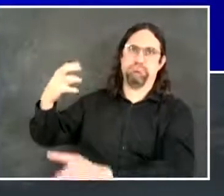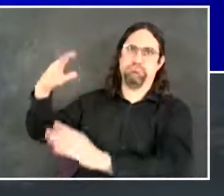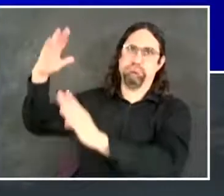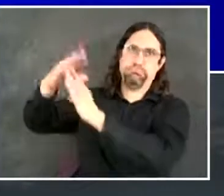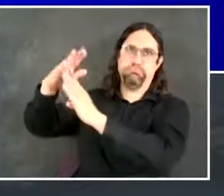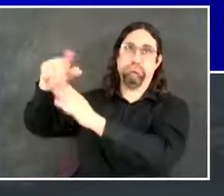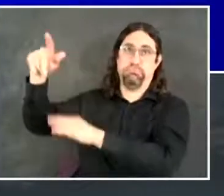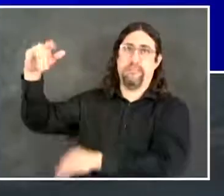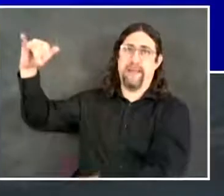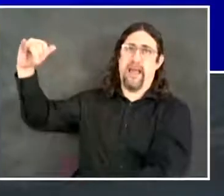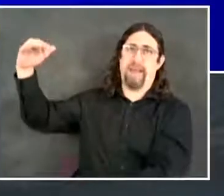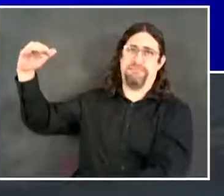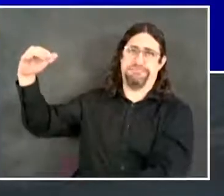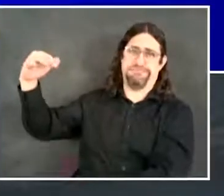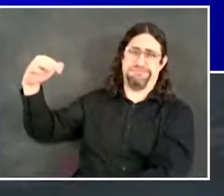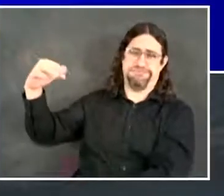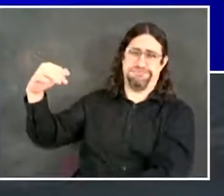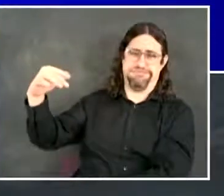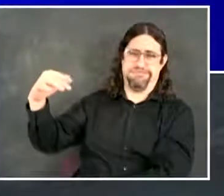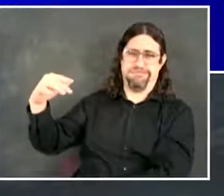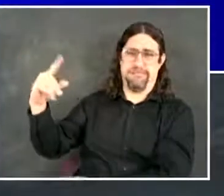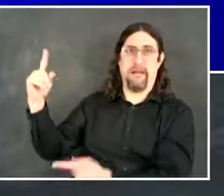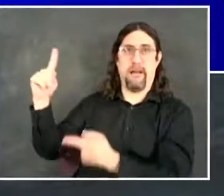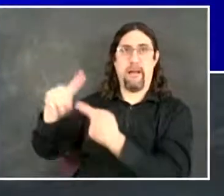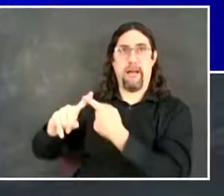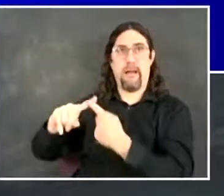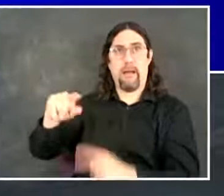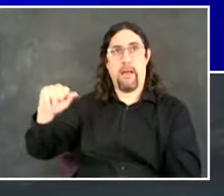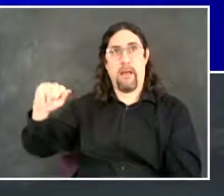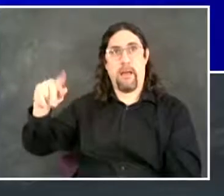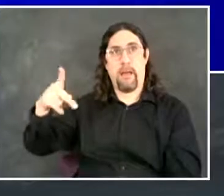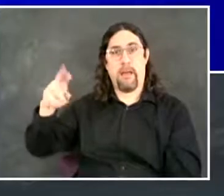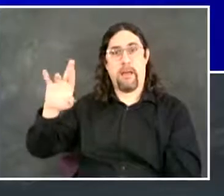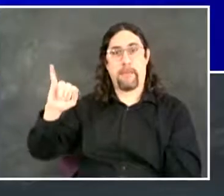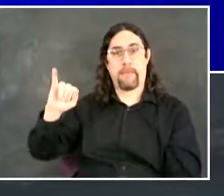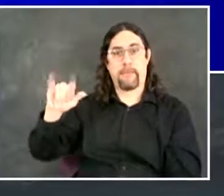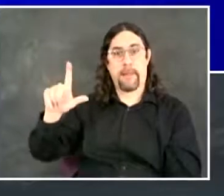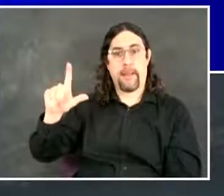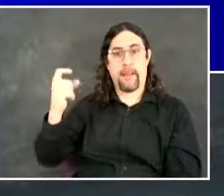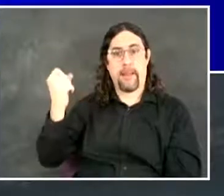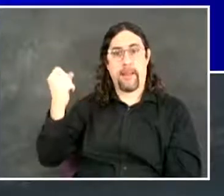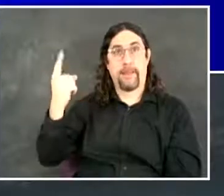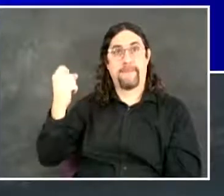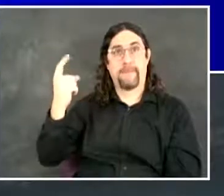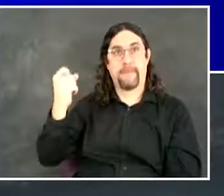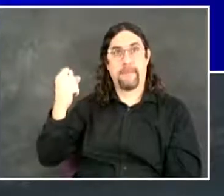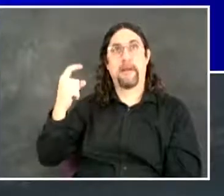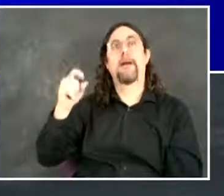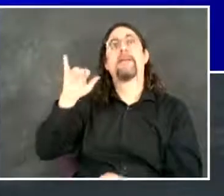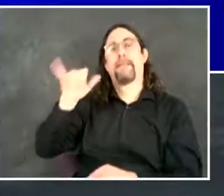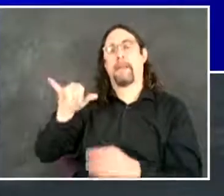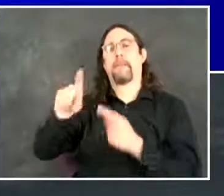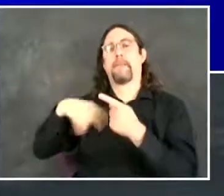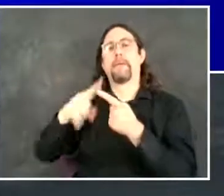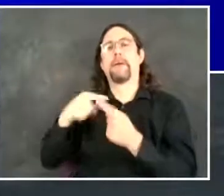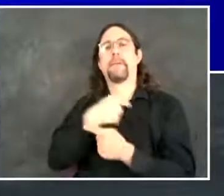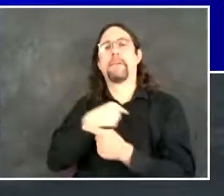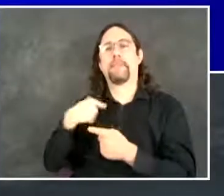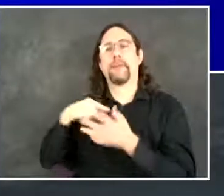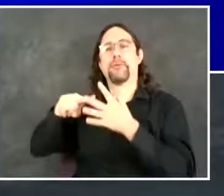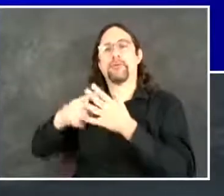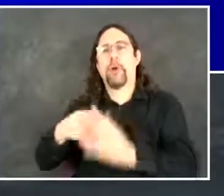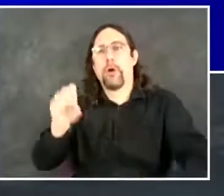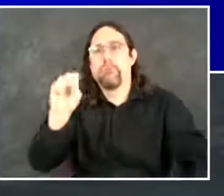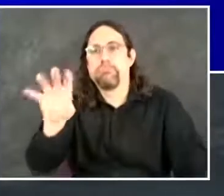3 weeks ago, went down to 383. That's great. By April 22nd, last Friday, 176.